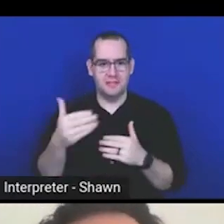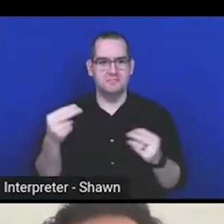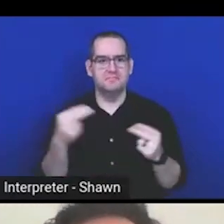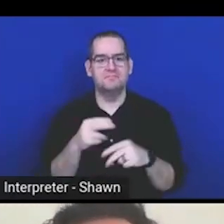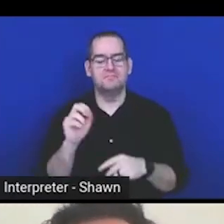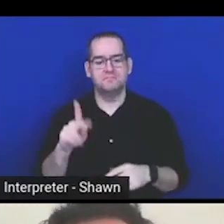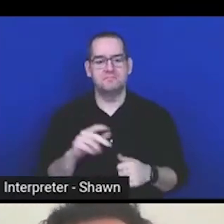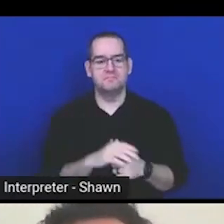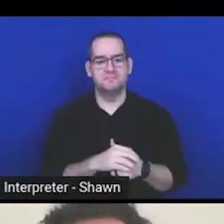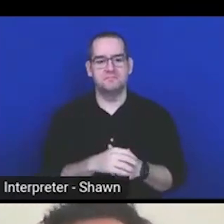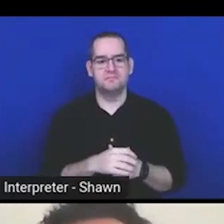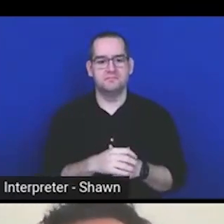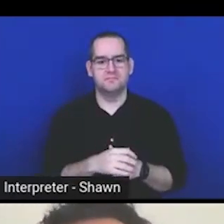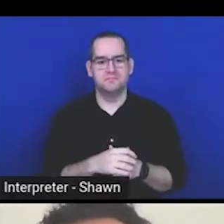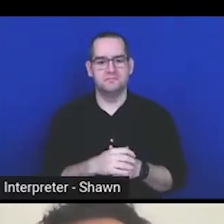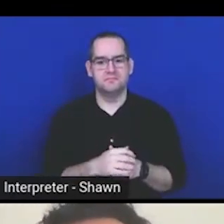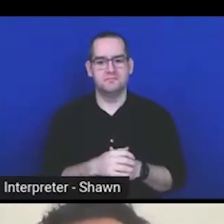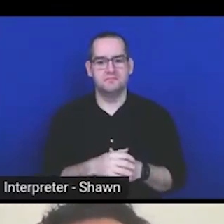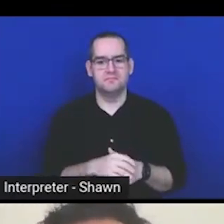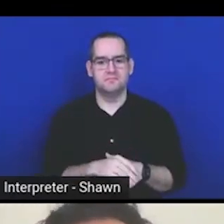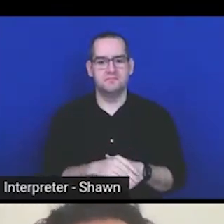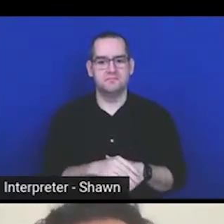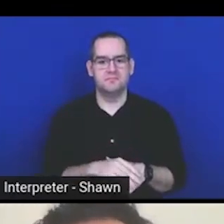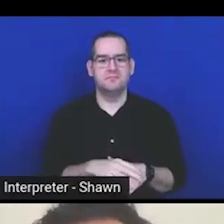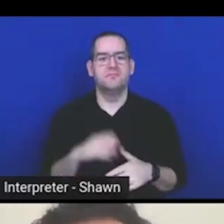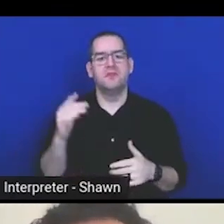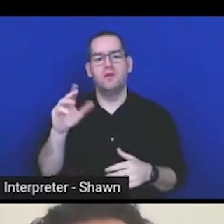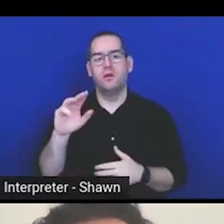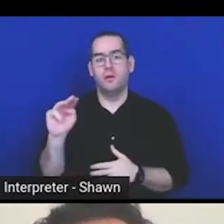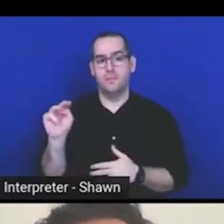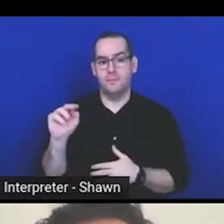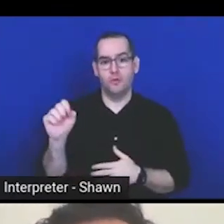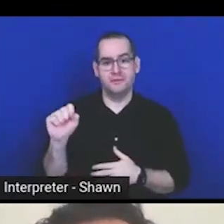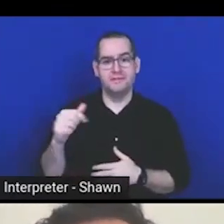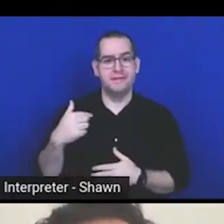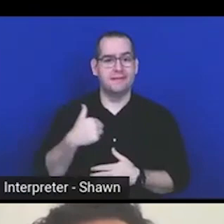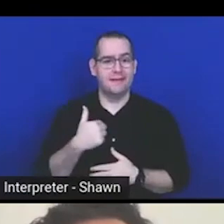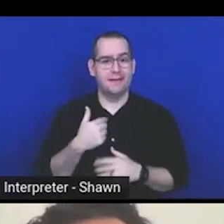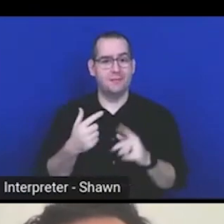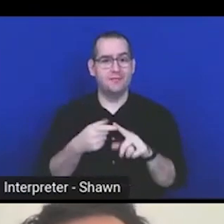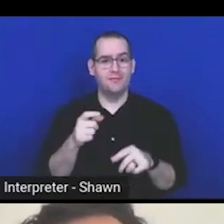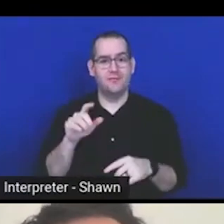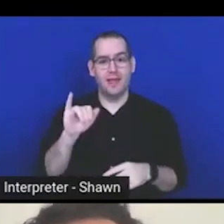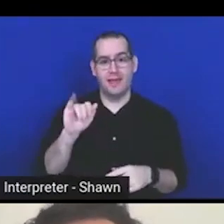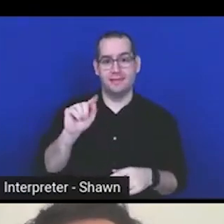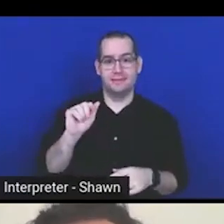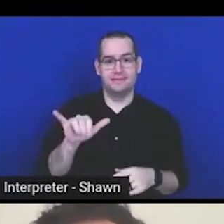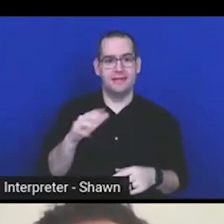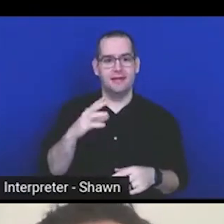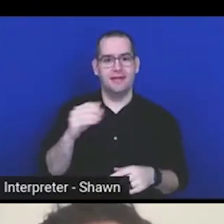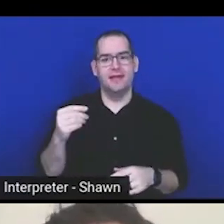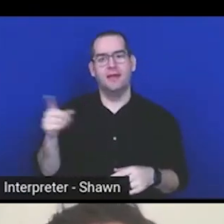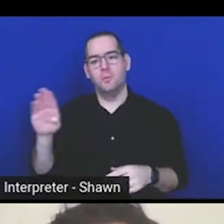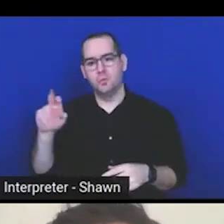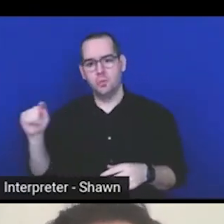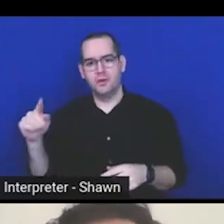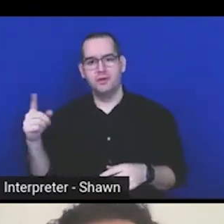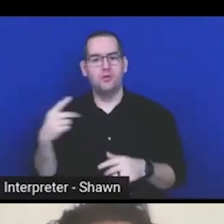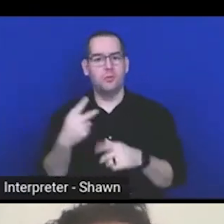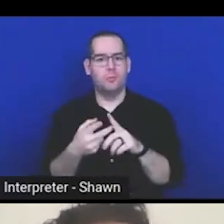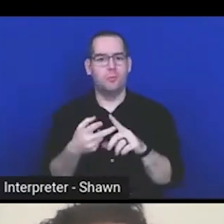Okay, so as I said, I'm Itay from Morgan Stanley, and my co-host is Brett. We are both in the public cloud engineering team at Morgan